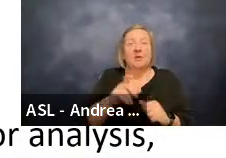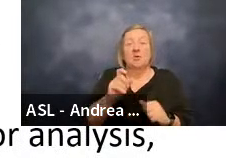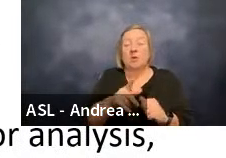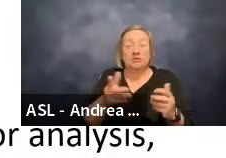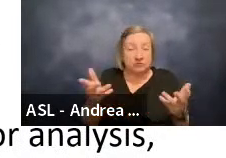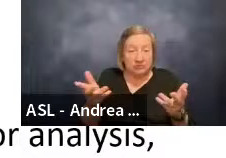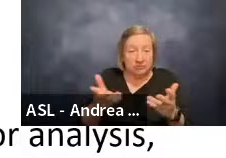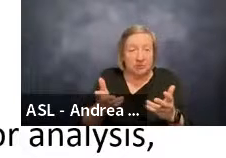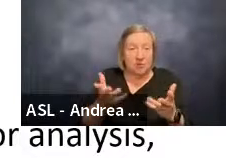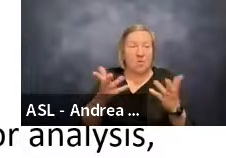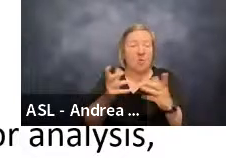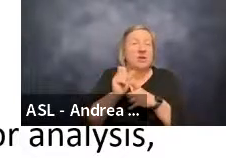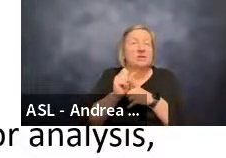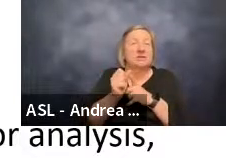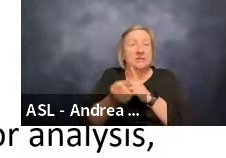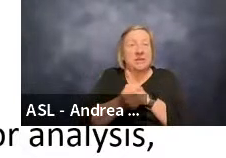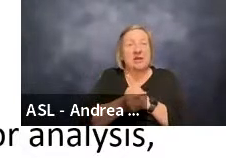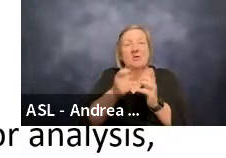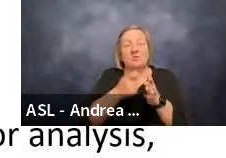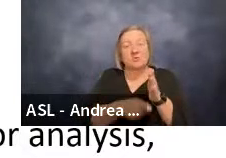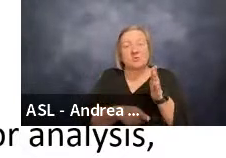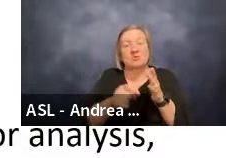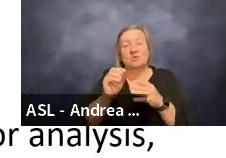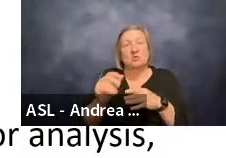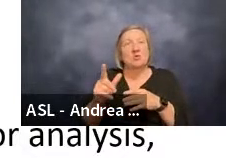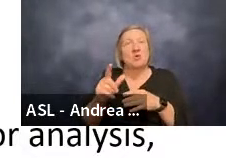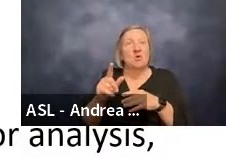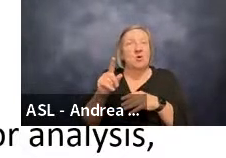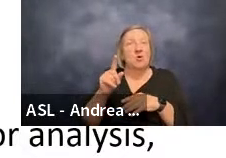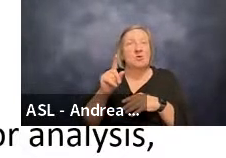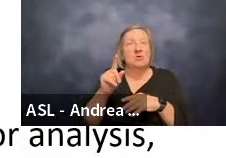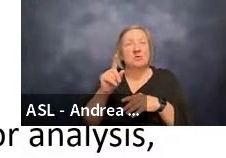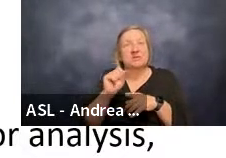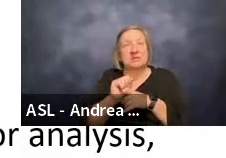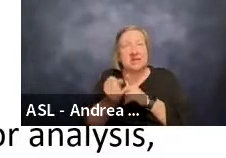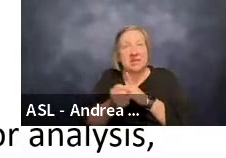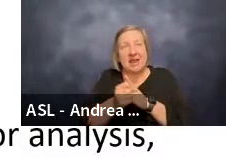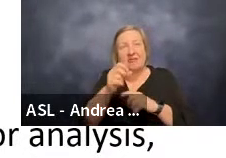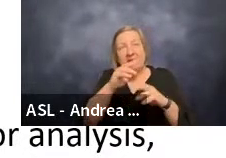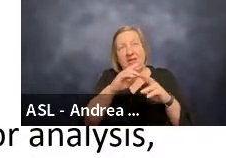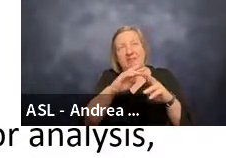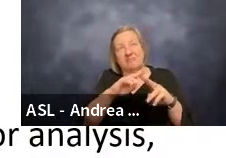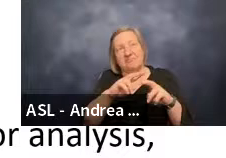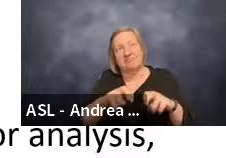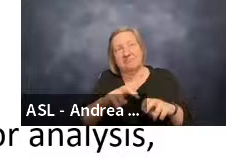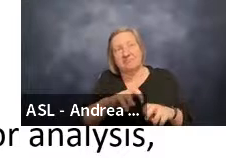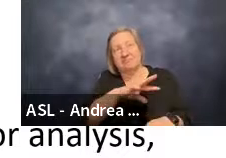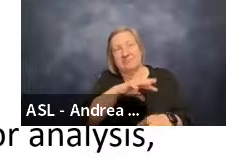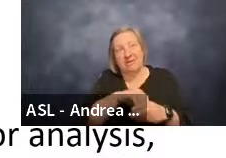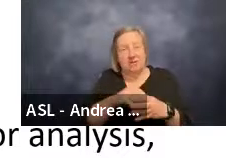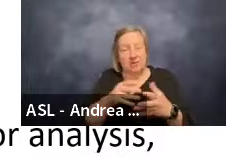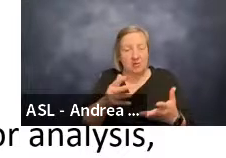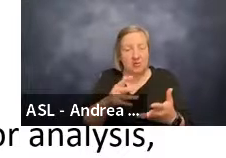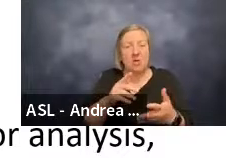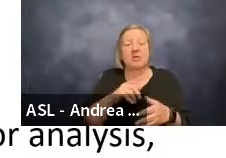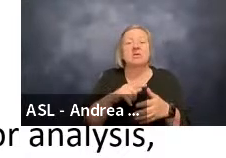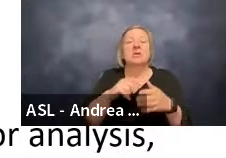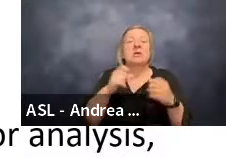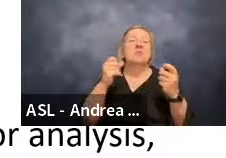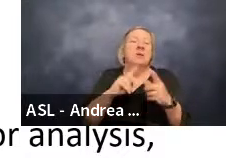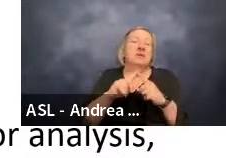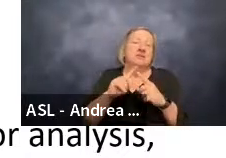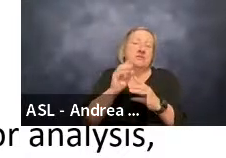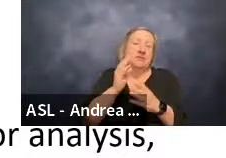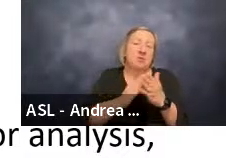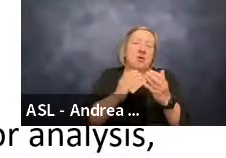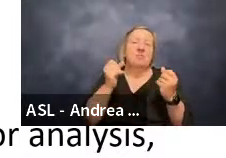what does a toll scenario include? It is really made up of a number of components and different